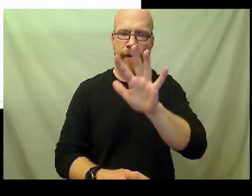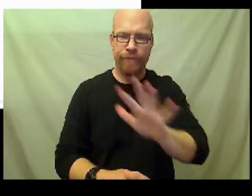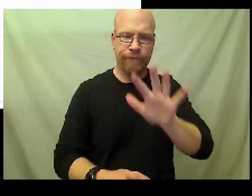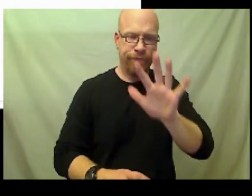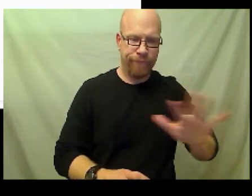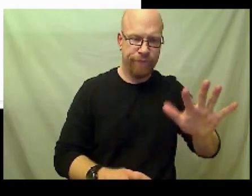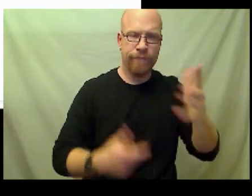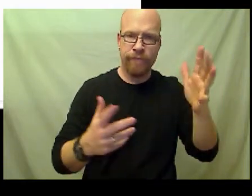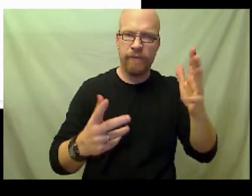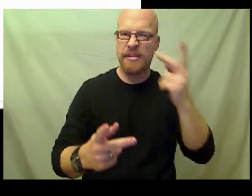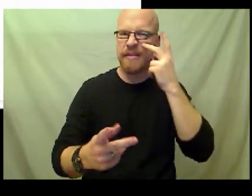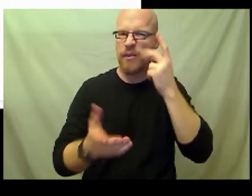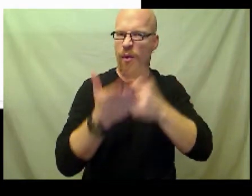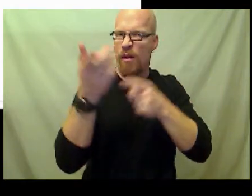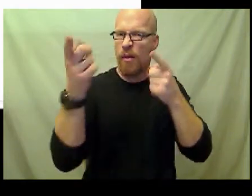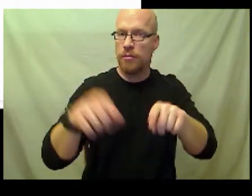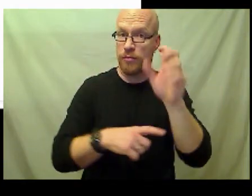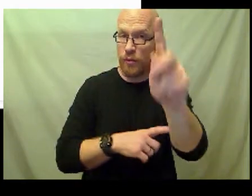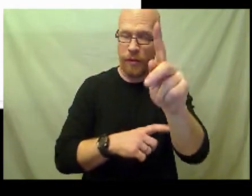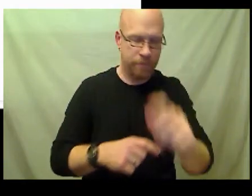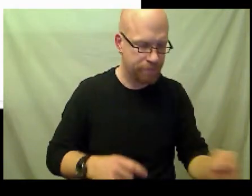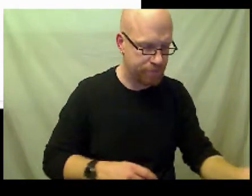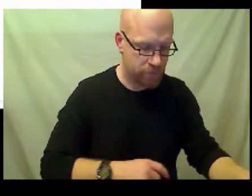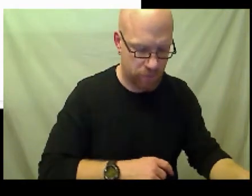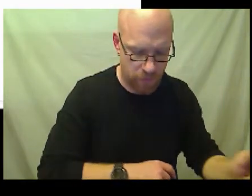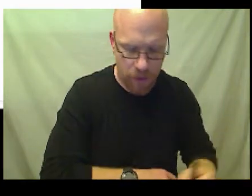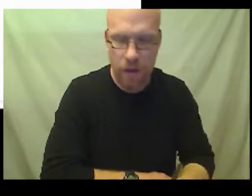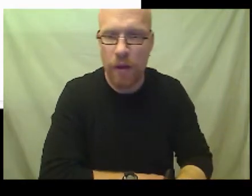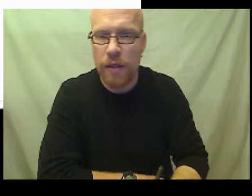the x and the 5, and we'll see what we end up with.